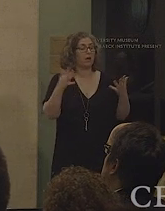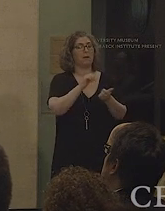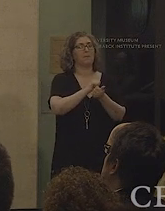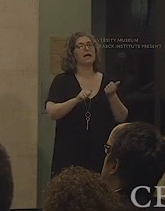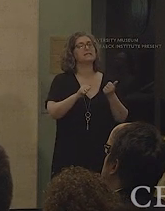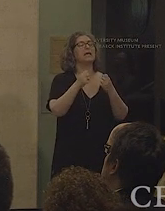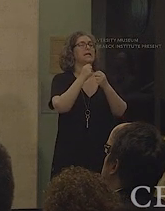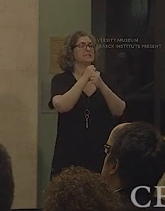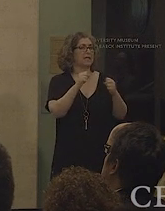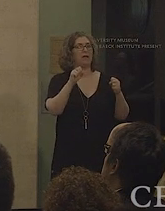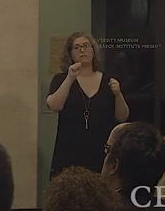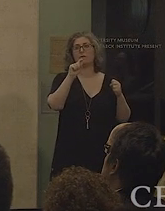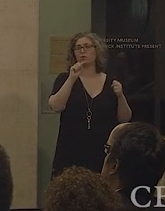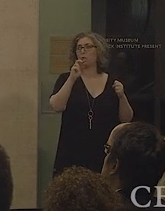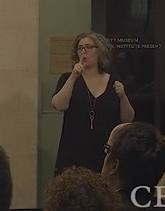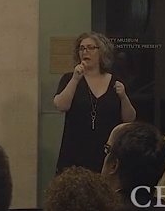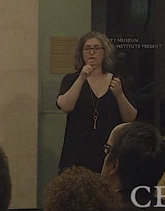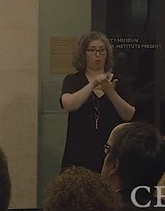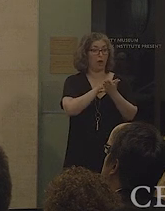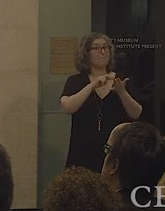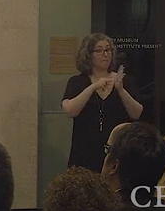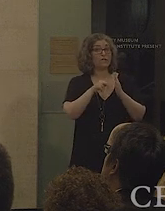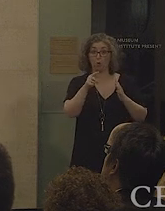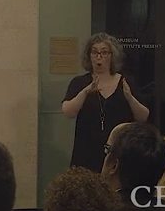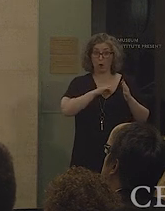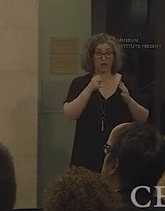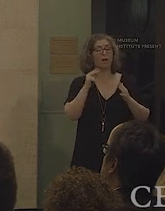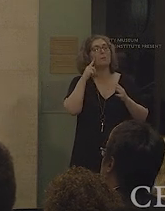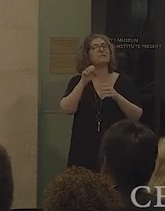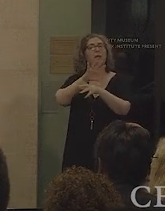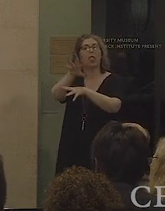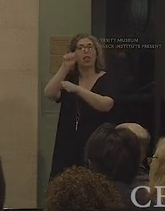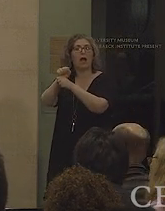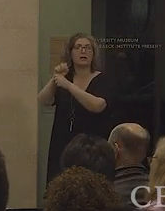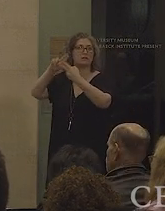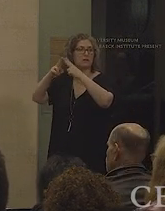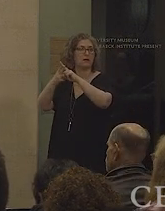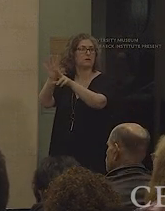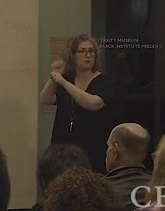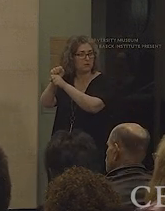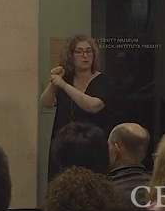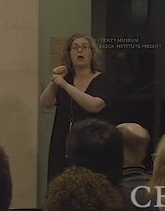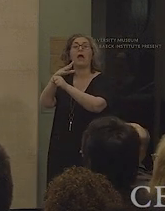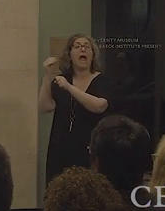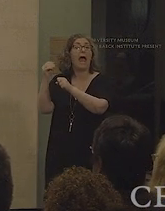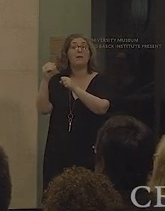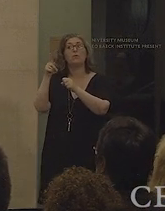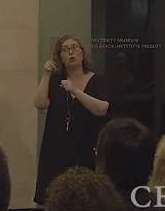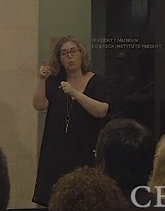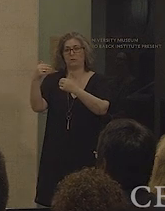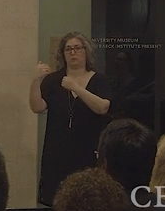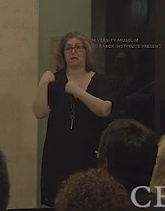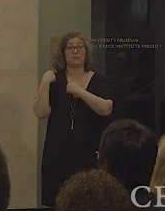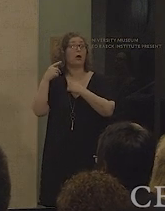safe storage law that would require gun owners to lock up their weapons and would put make gun owners responsible